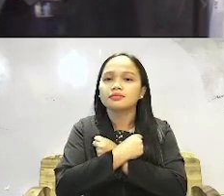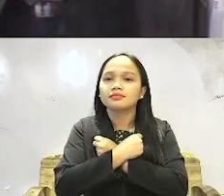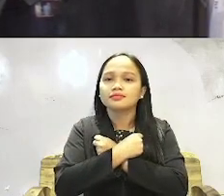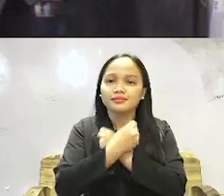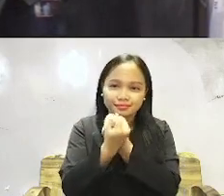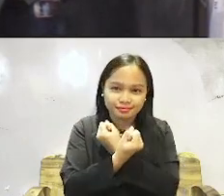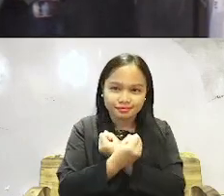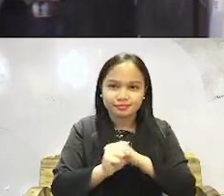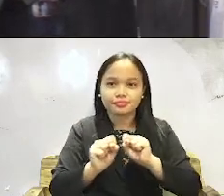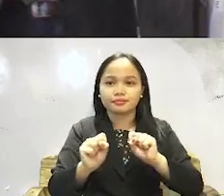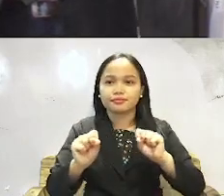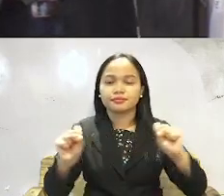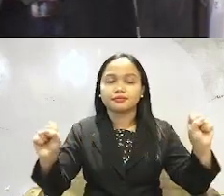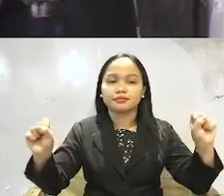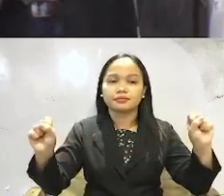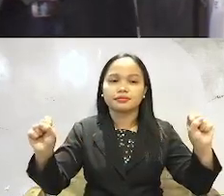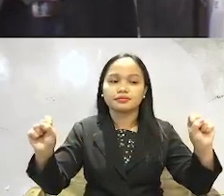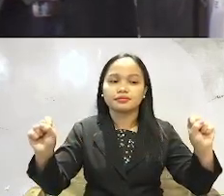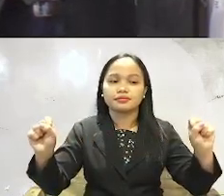love